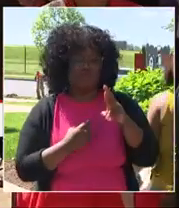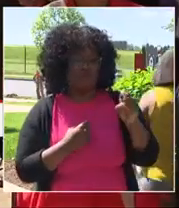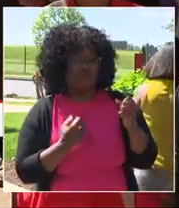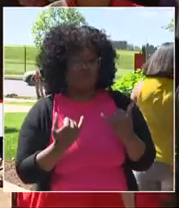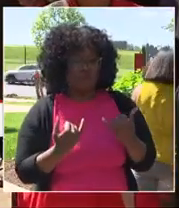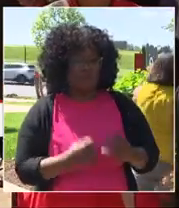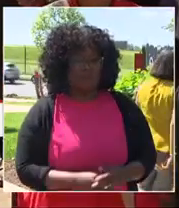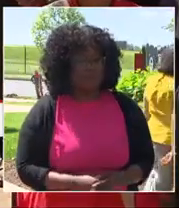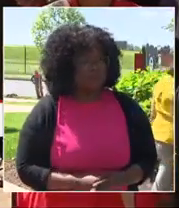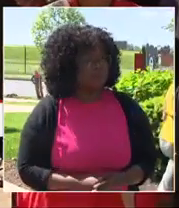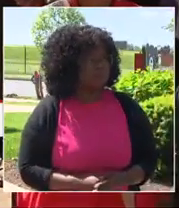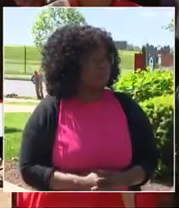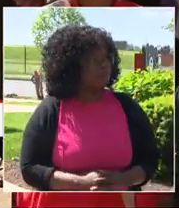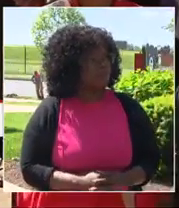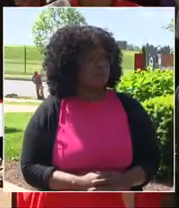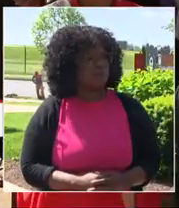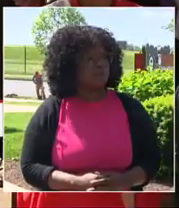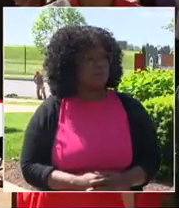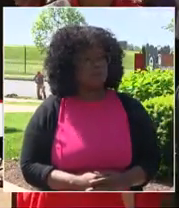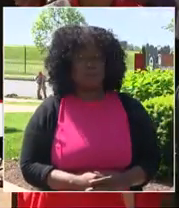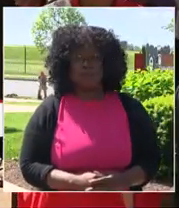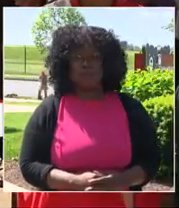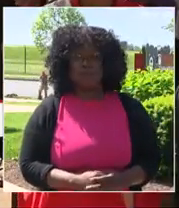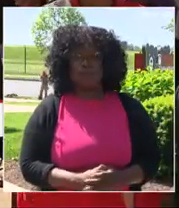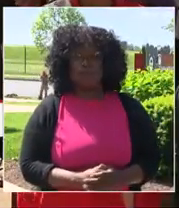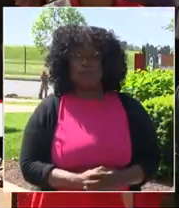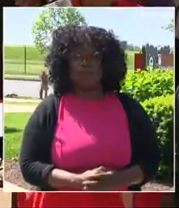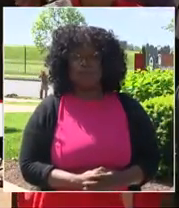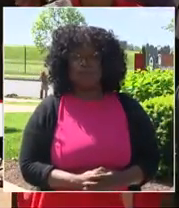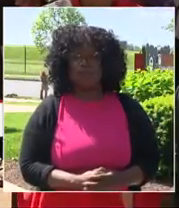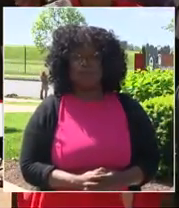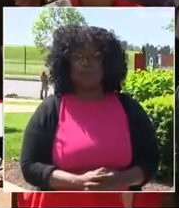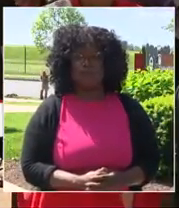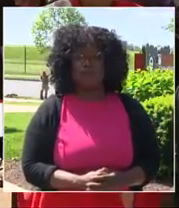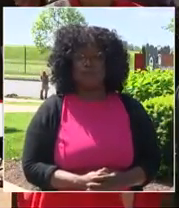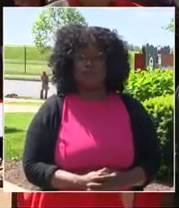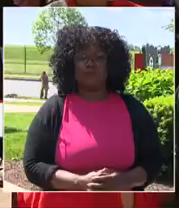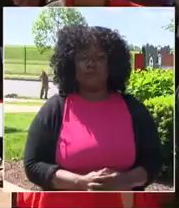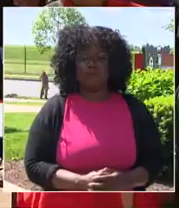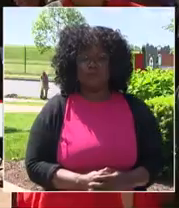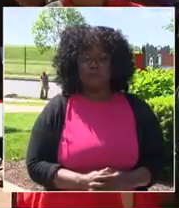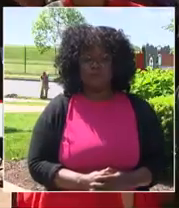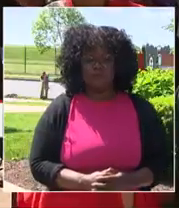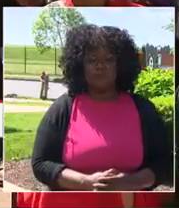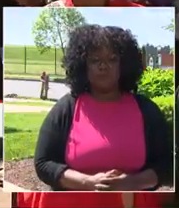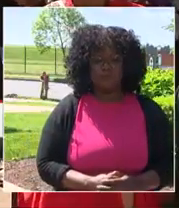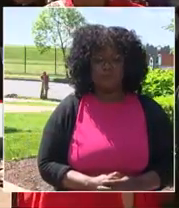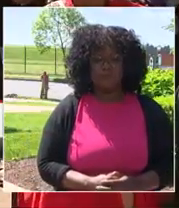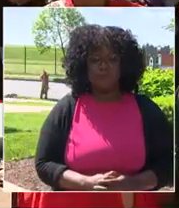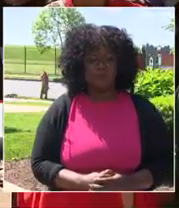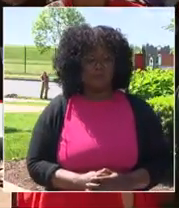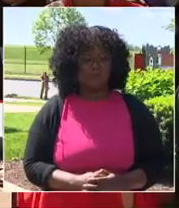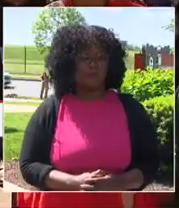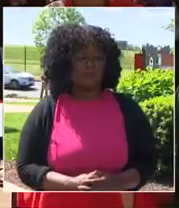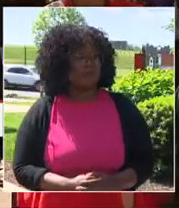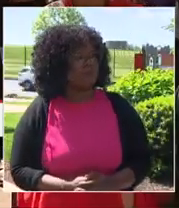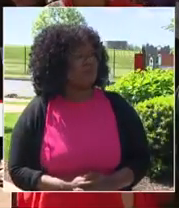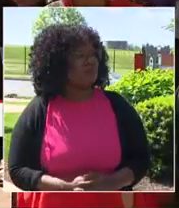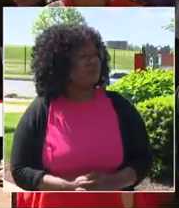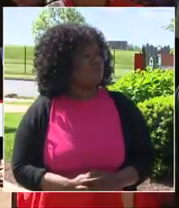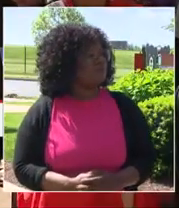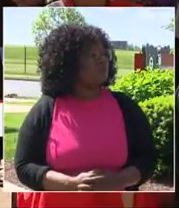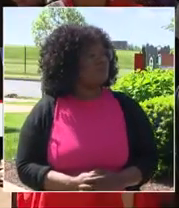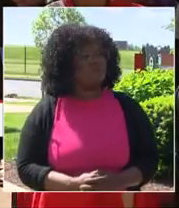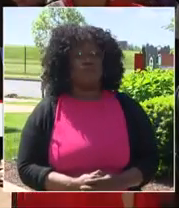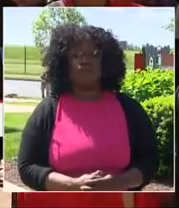Mayor, we talked about the CR, and maybe there was a misunderstanding. That's why D.C. faced the $1 billion cuts. But now we're talking about